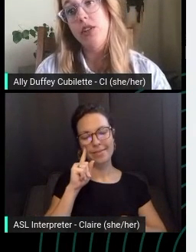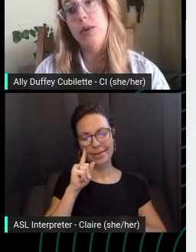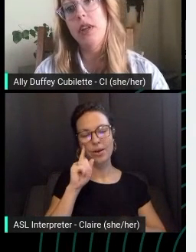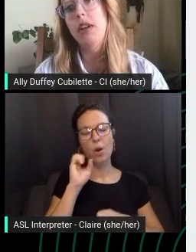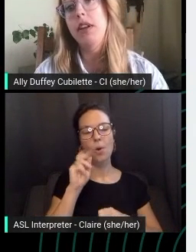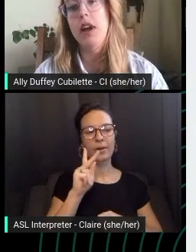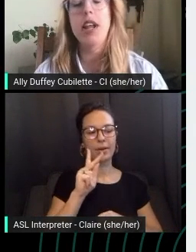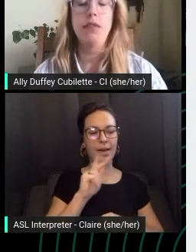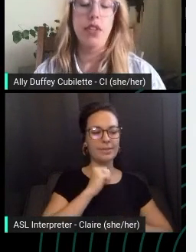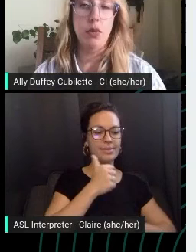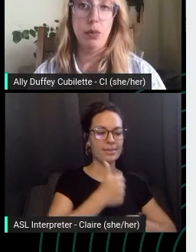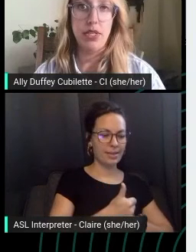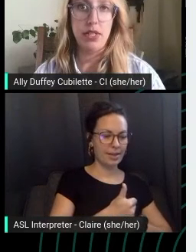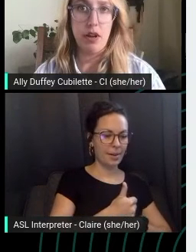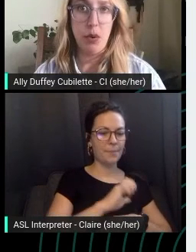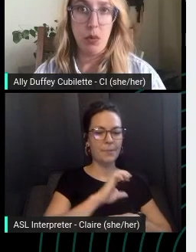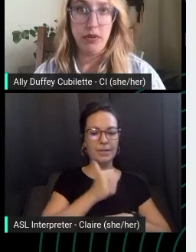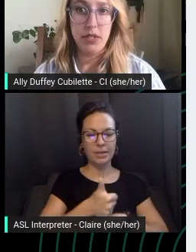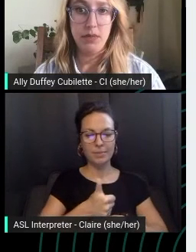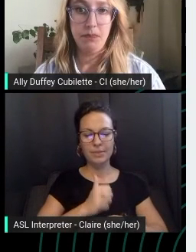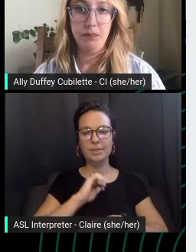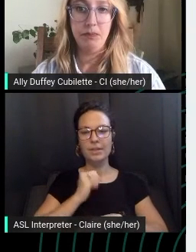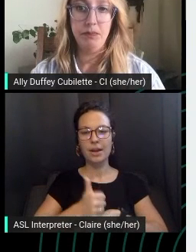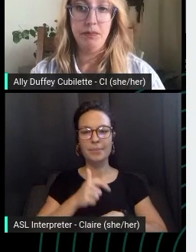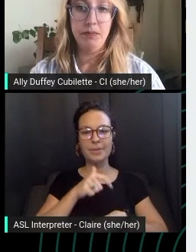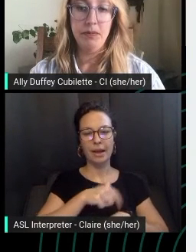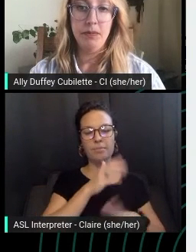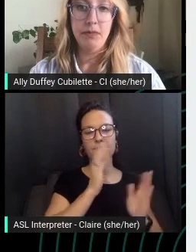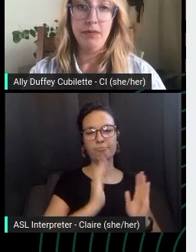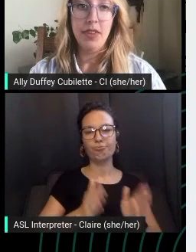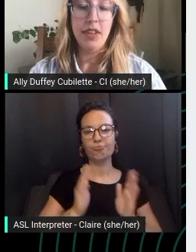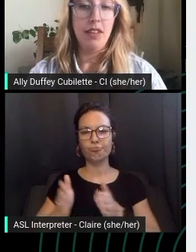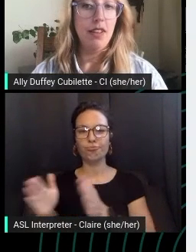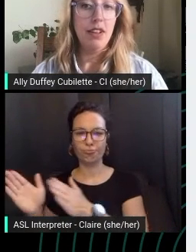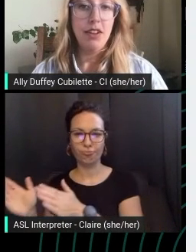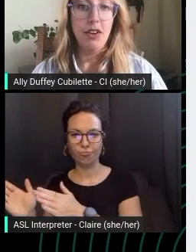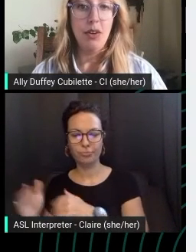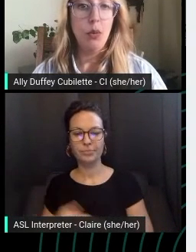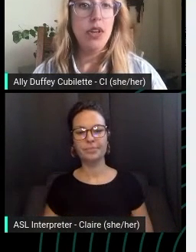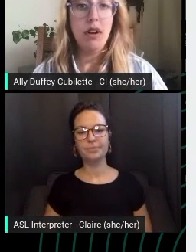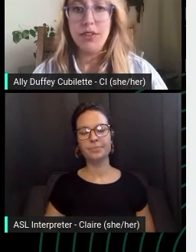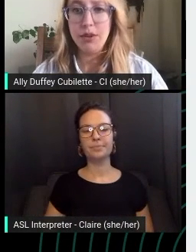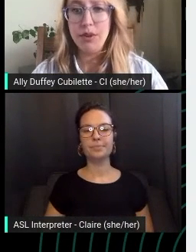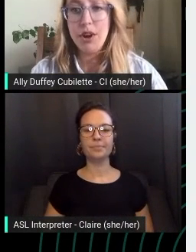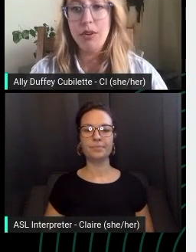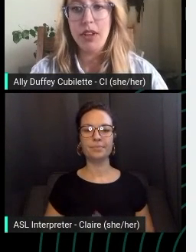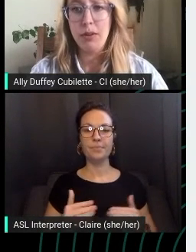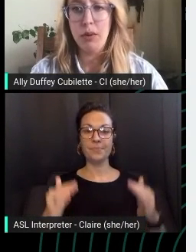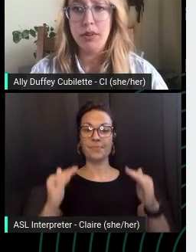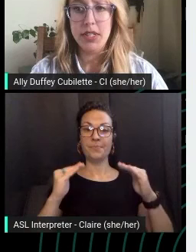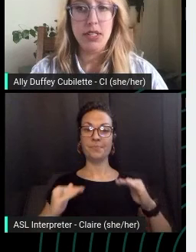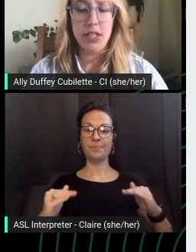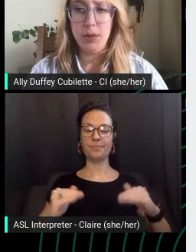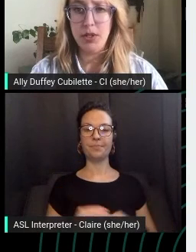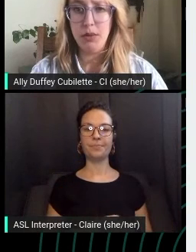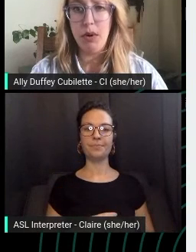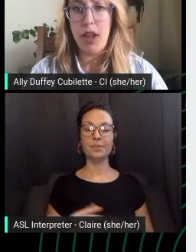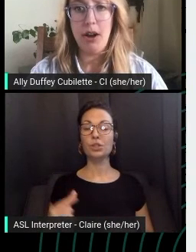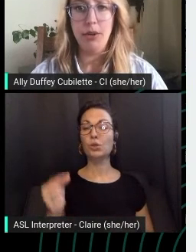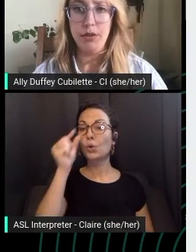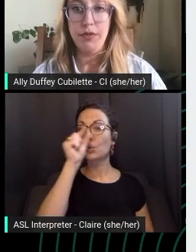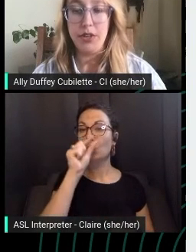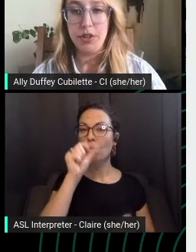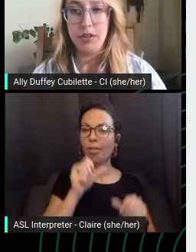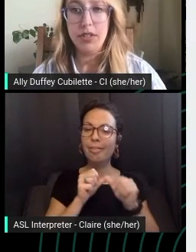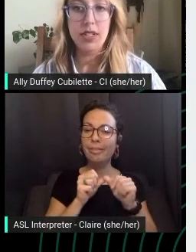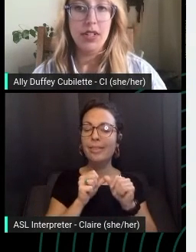going into it, not everything will be set up at once. We also know that Google is continuing to roll